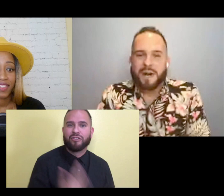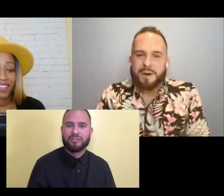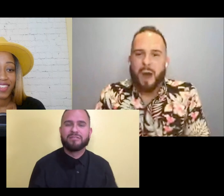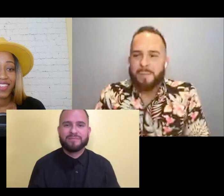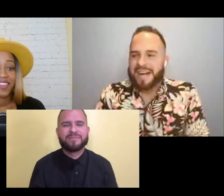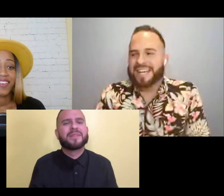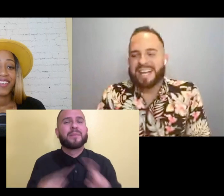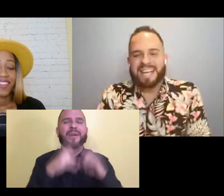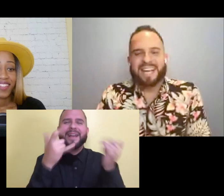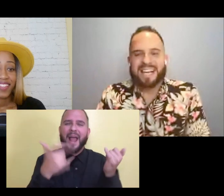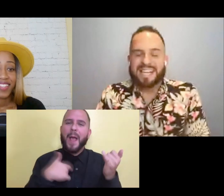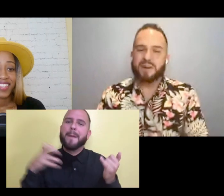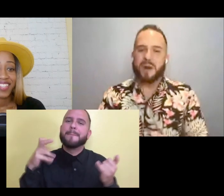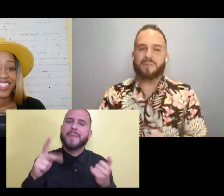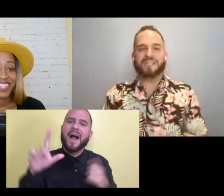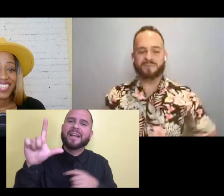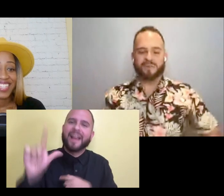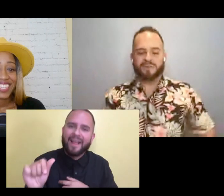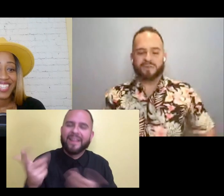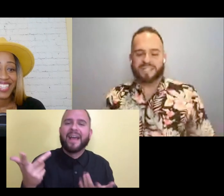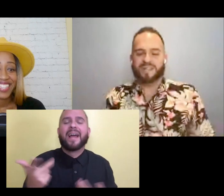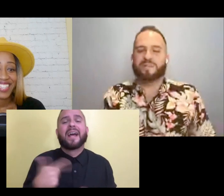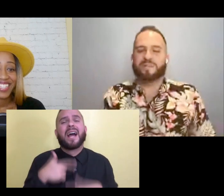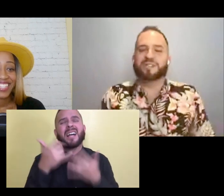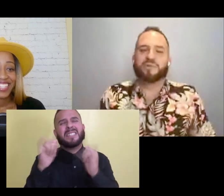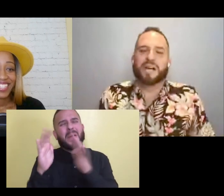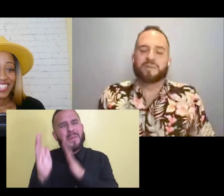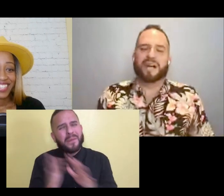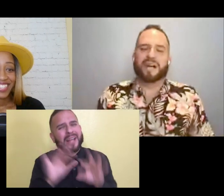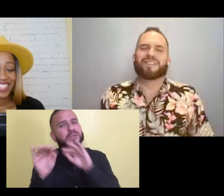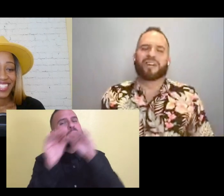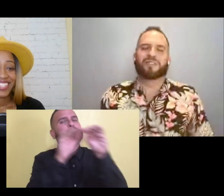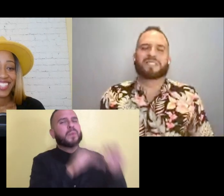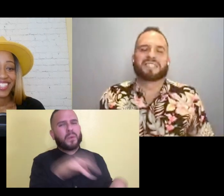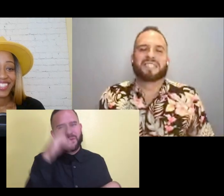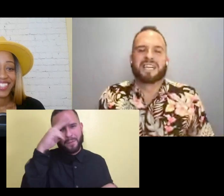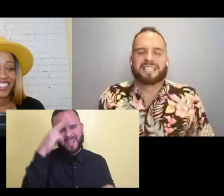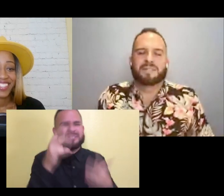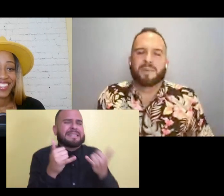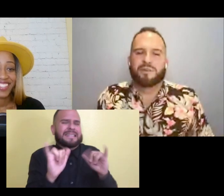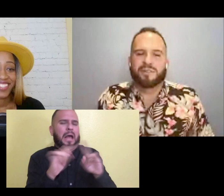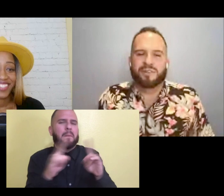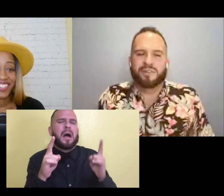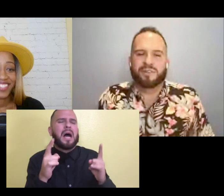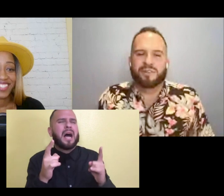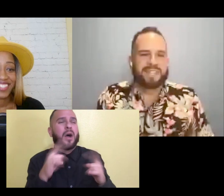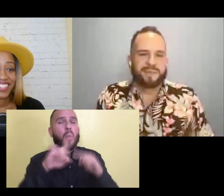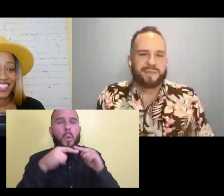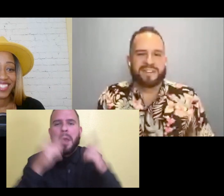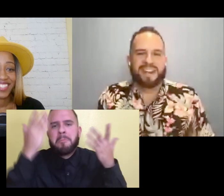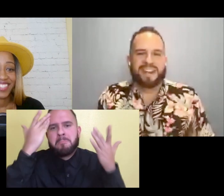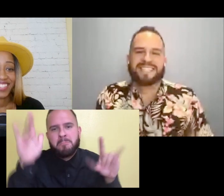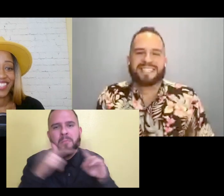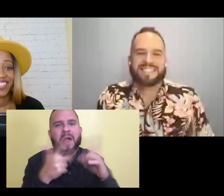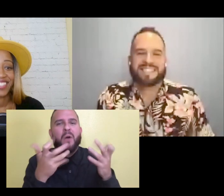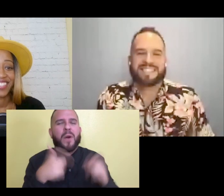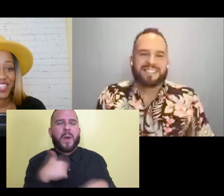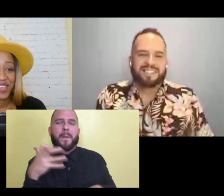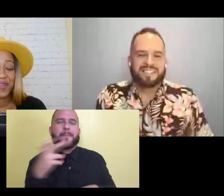But I'm back in LA. I still got plans to move to Mexico. I'm not sure when, but I would still love to spend a few years in the